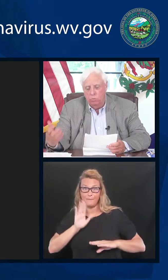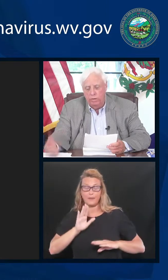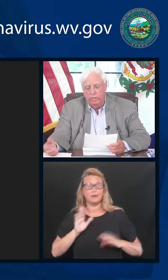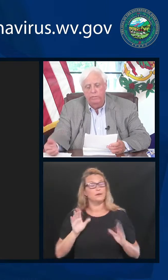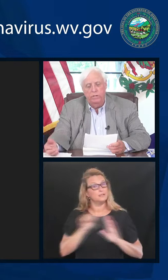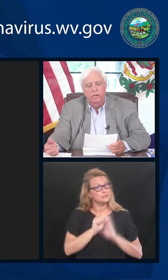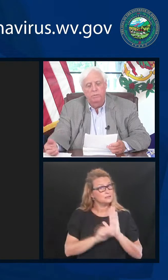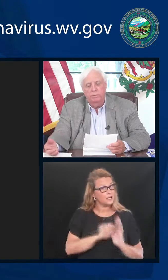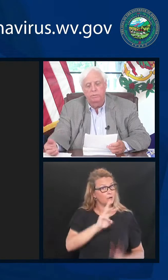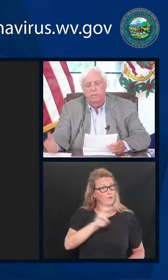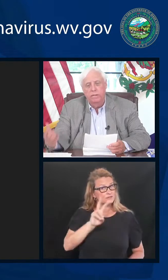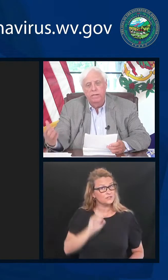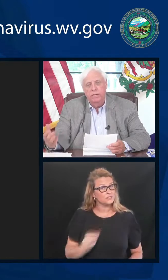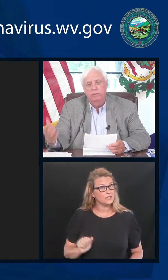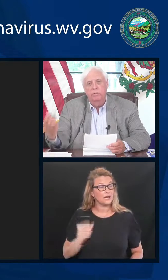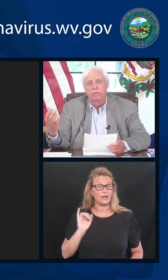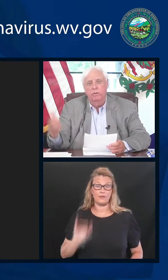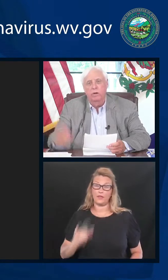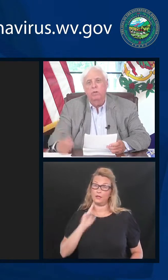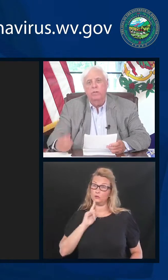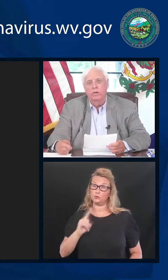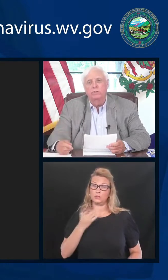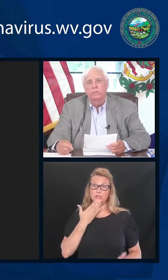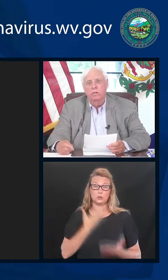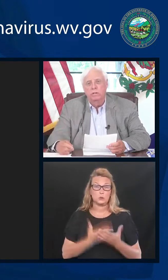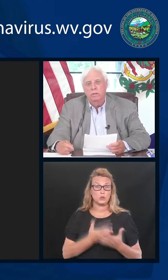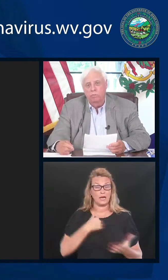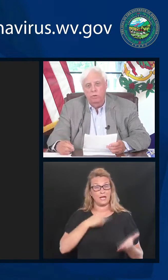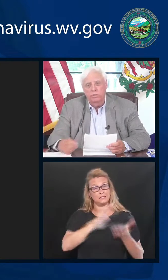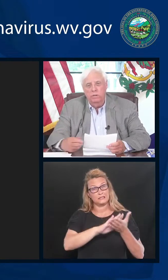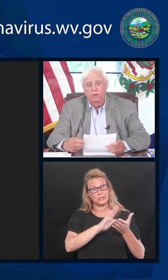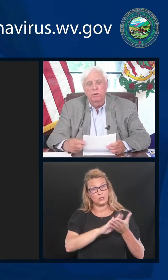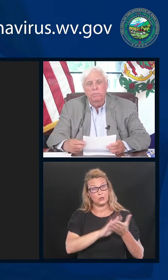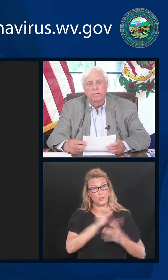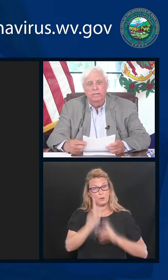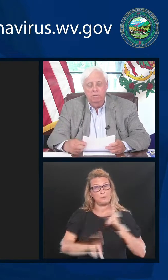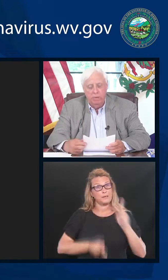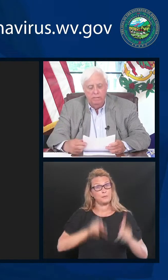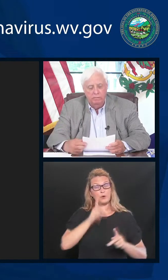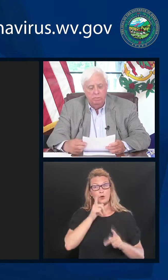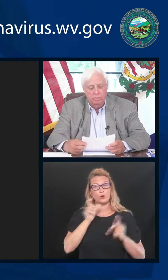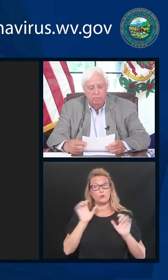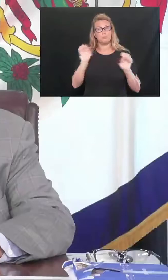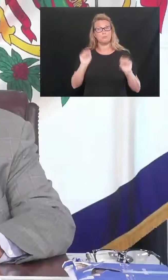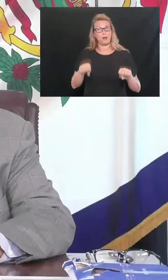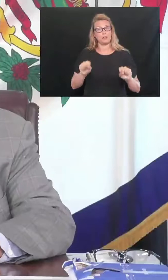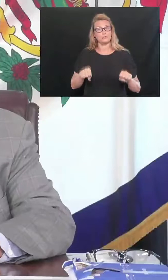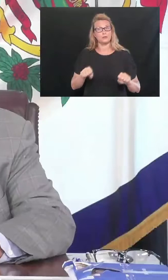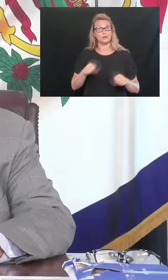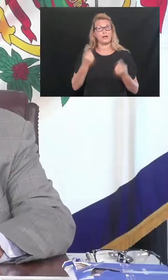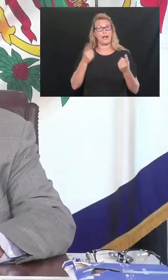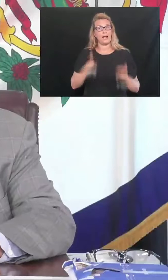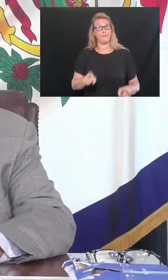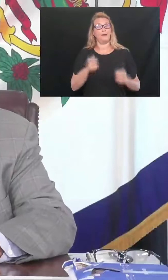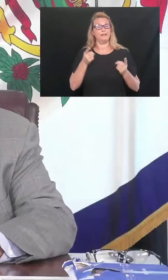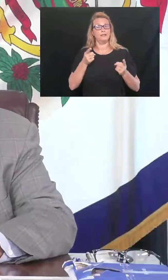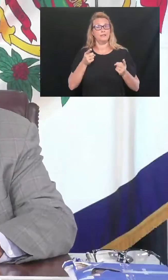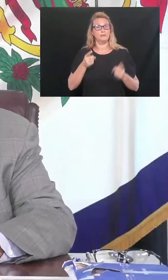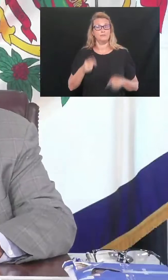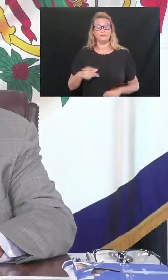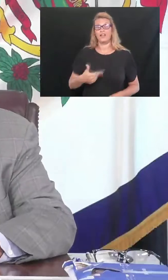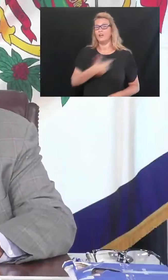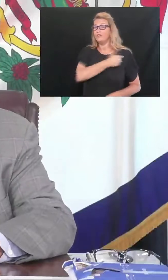a whale of an accomplishment. And I salute all those that have worked so hard to make that possible. As far as